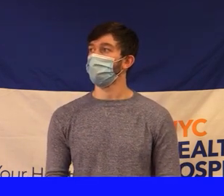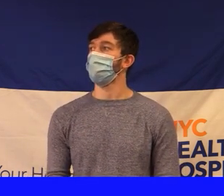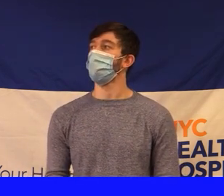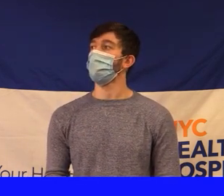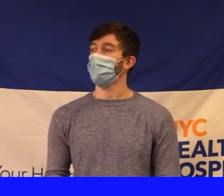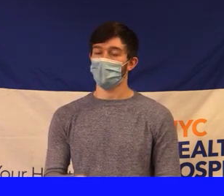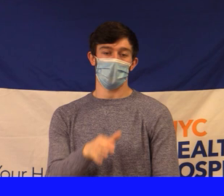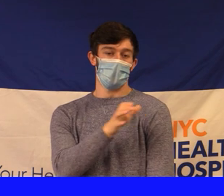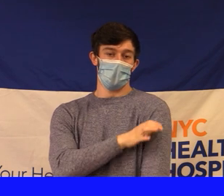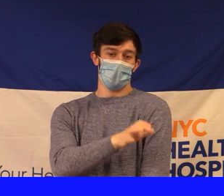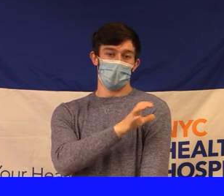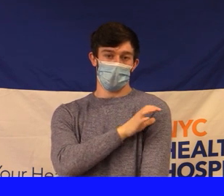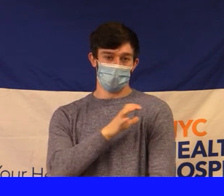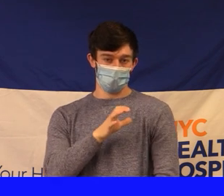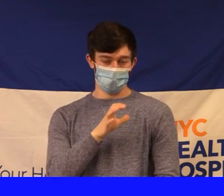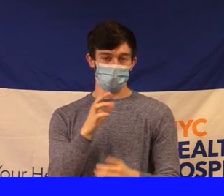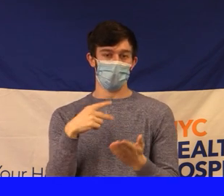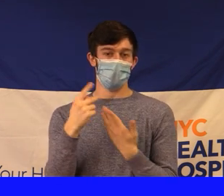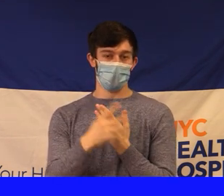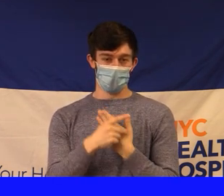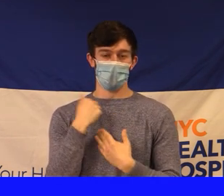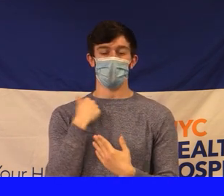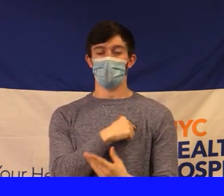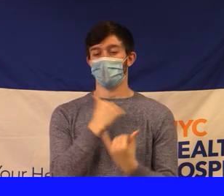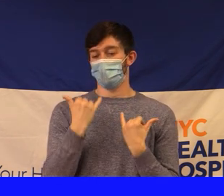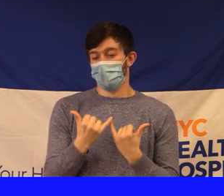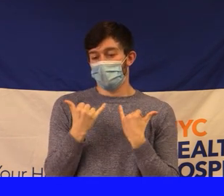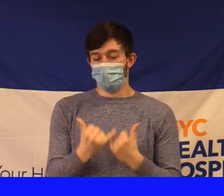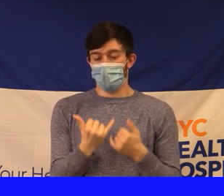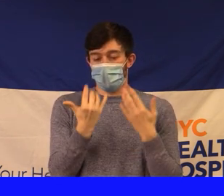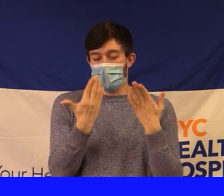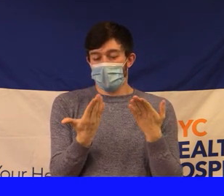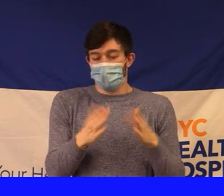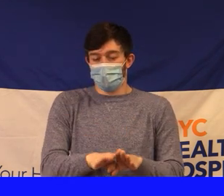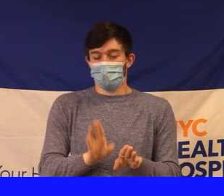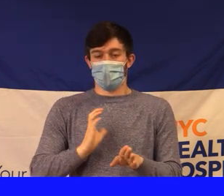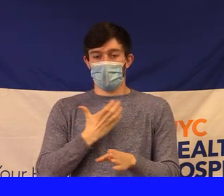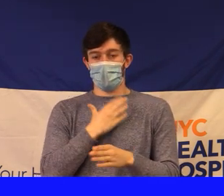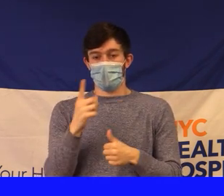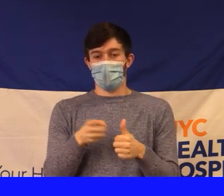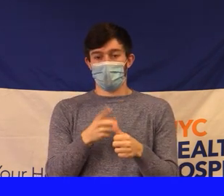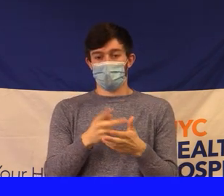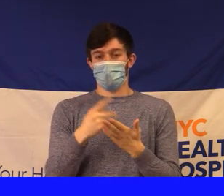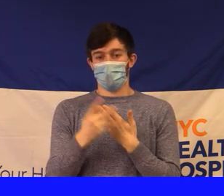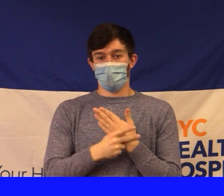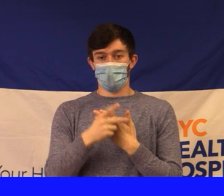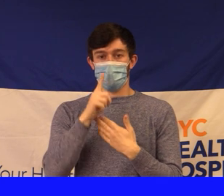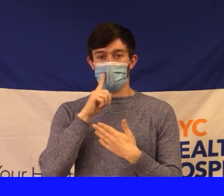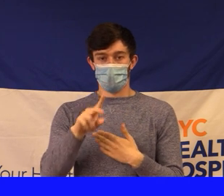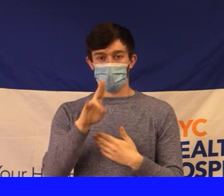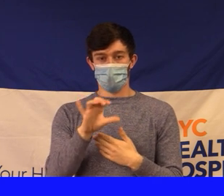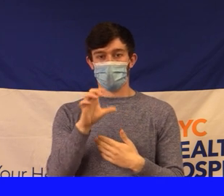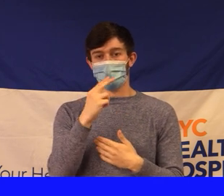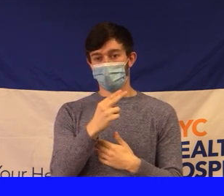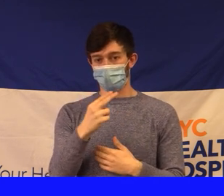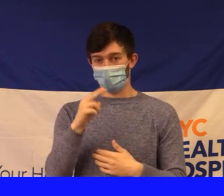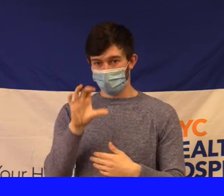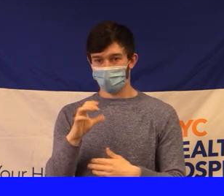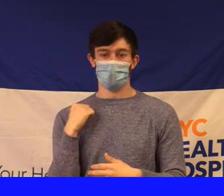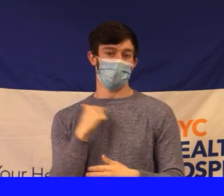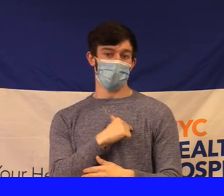The clinical ladder program. We are in the process of closing out our first clinical ladder program for New York City Health and Hospitals. We had